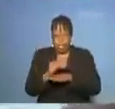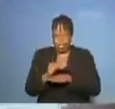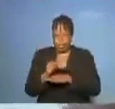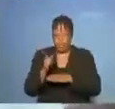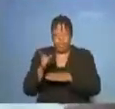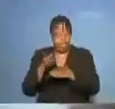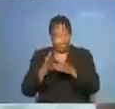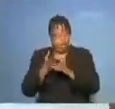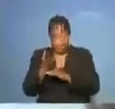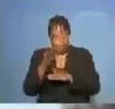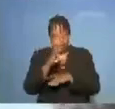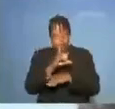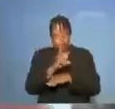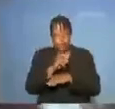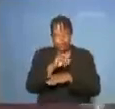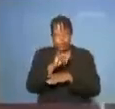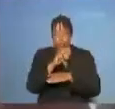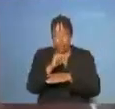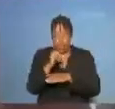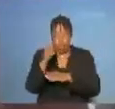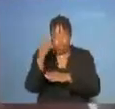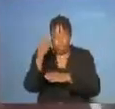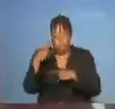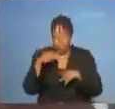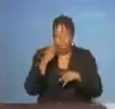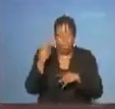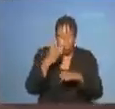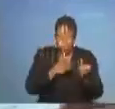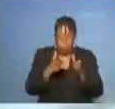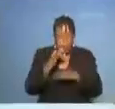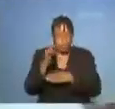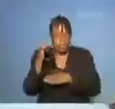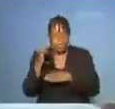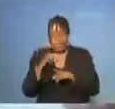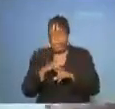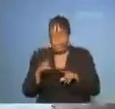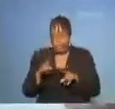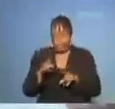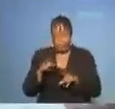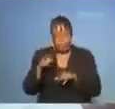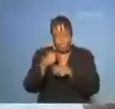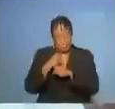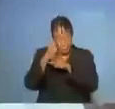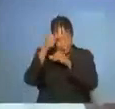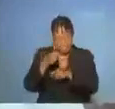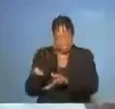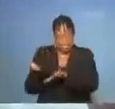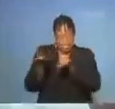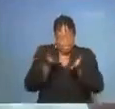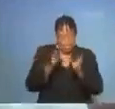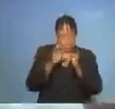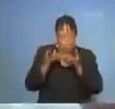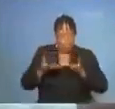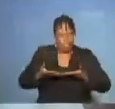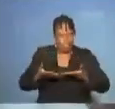Dorian, you know, and he was trying to figure out, should he go back home to prepare yesterday? But he made the decision that he was going to bring his family here